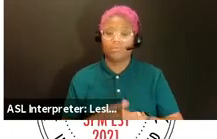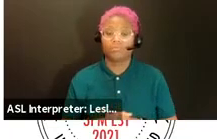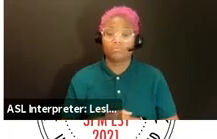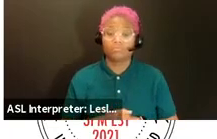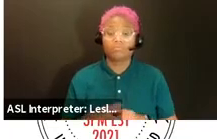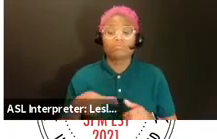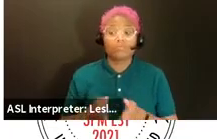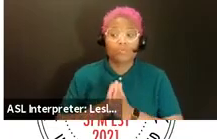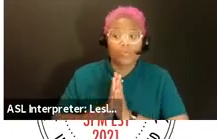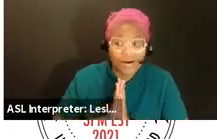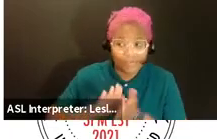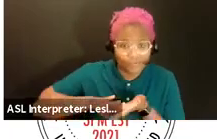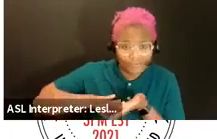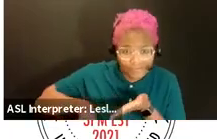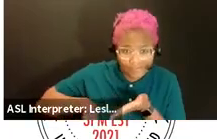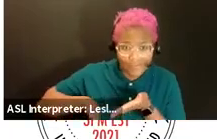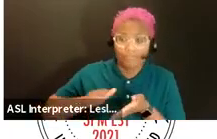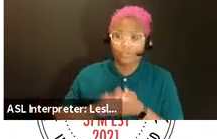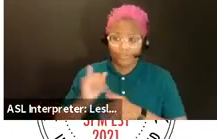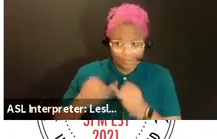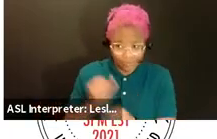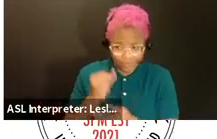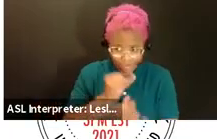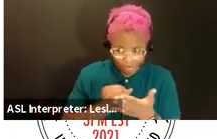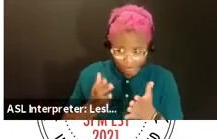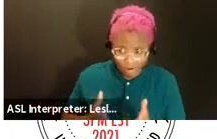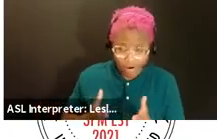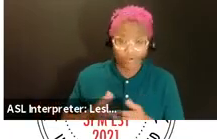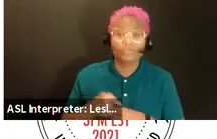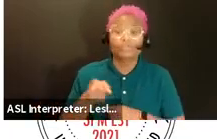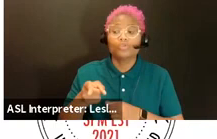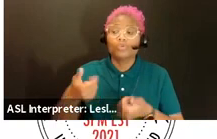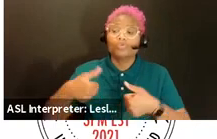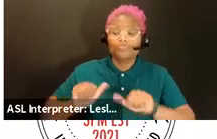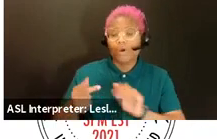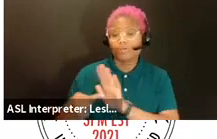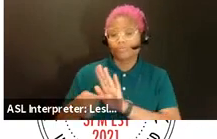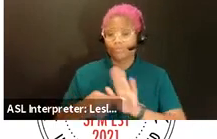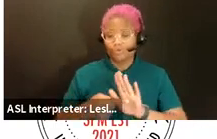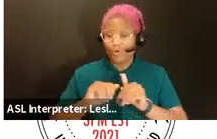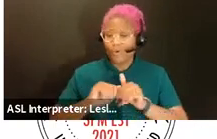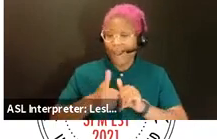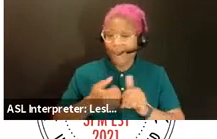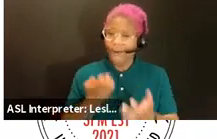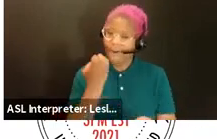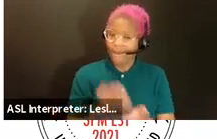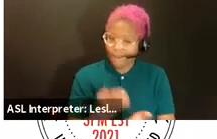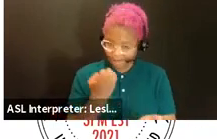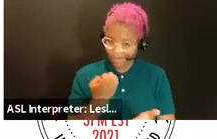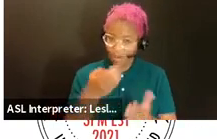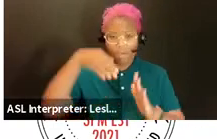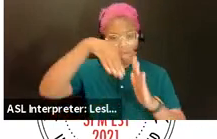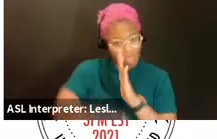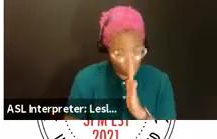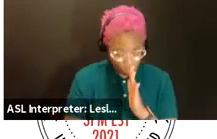request a national interest exception, you're trying to show how economically devastating them not getting a visa is going to be for